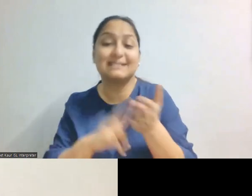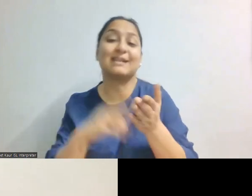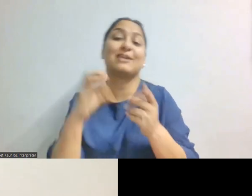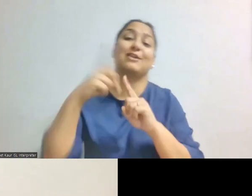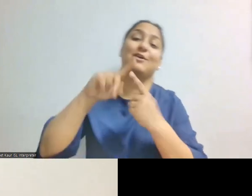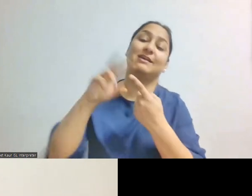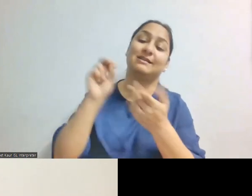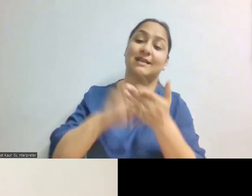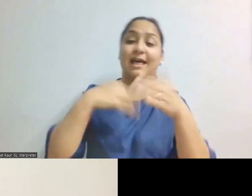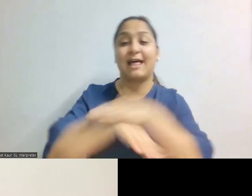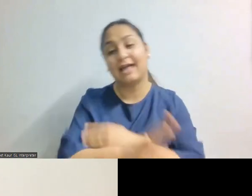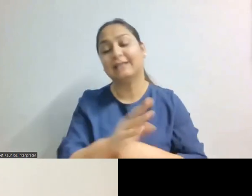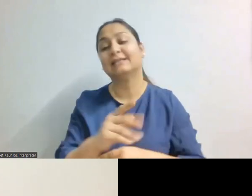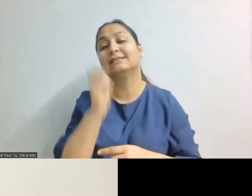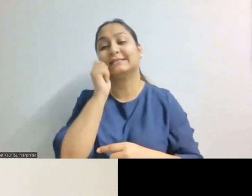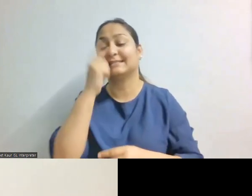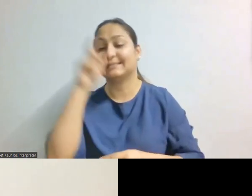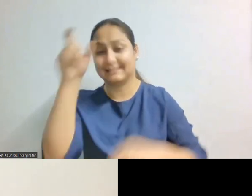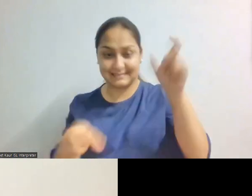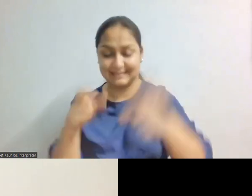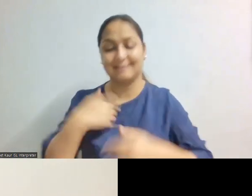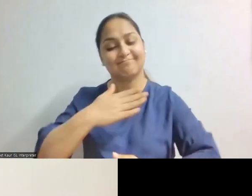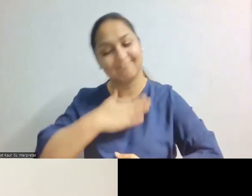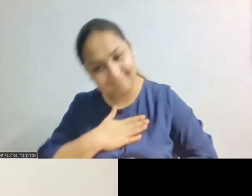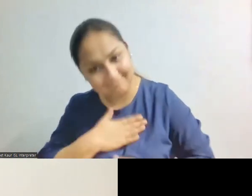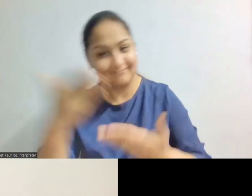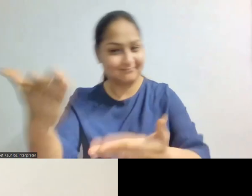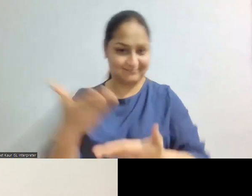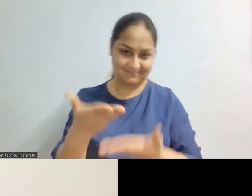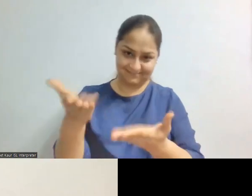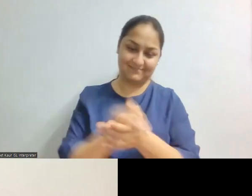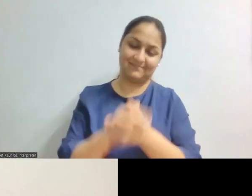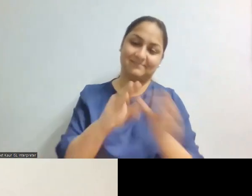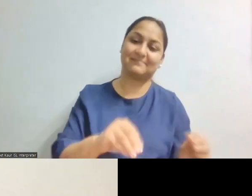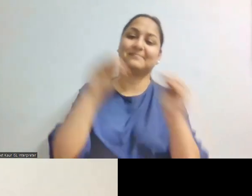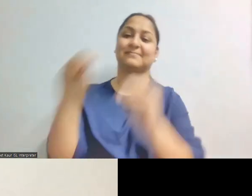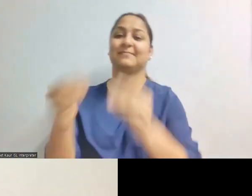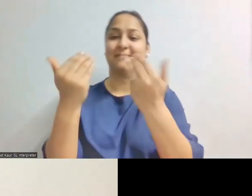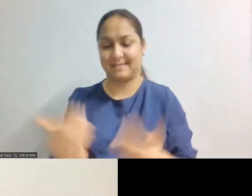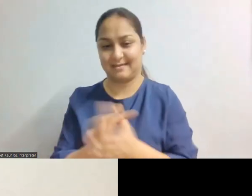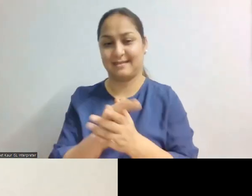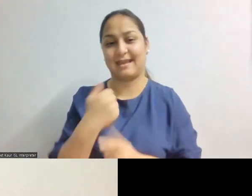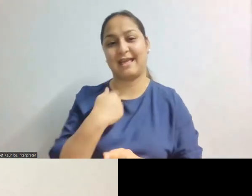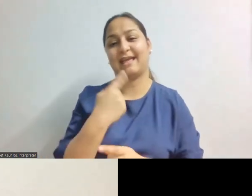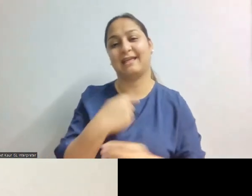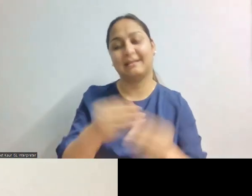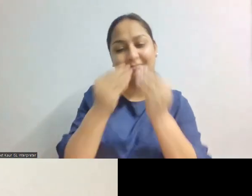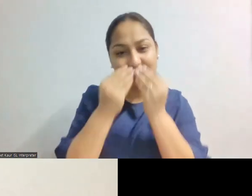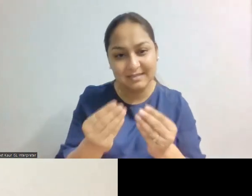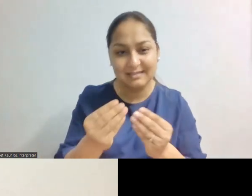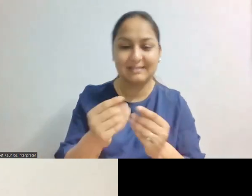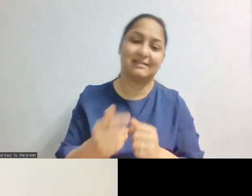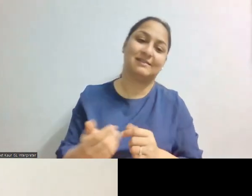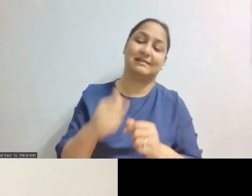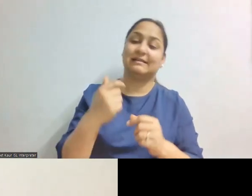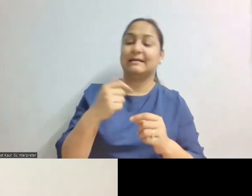and disability. We are delighted to have you, Nidhi ji, and over to you. I request the back-end